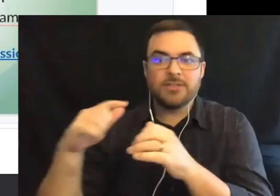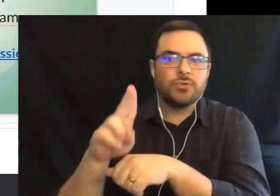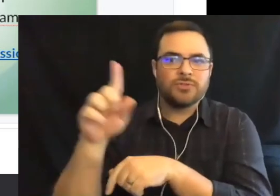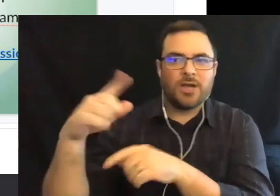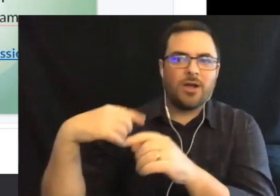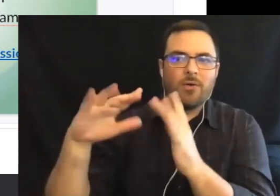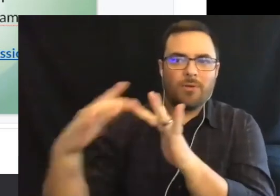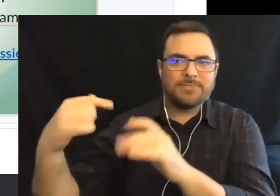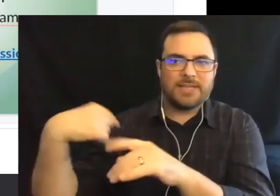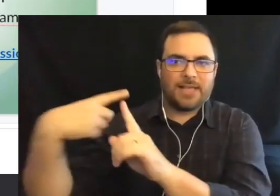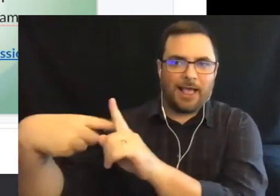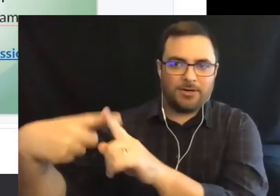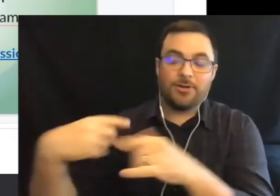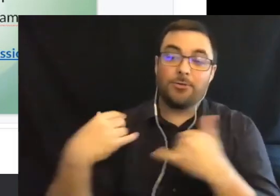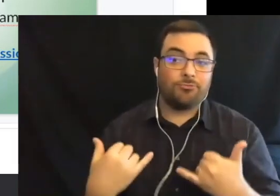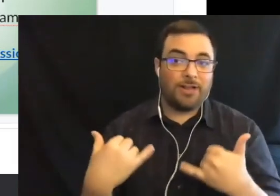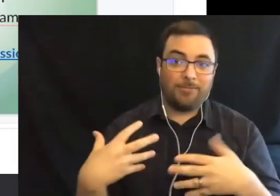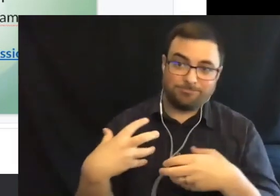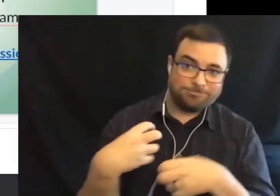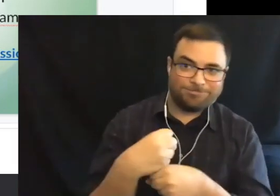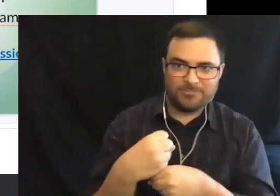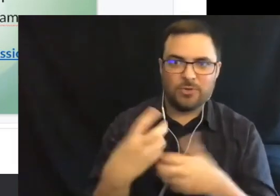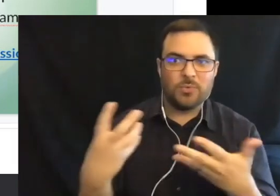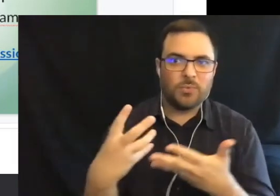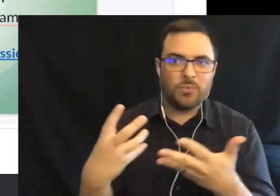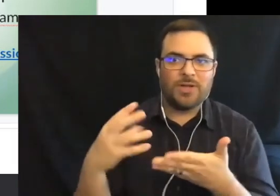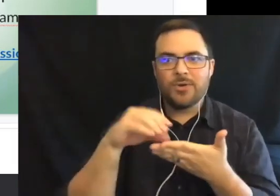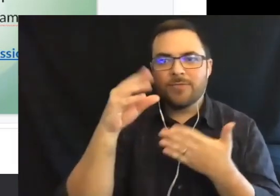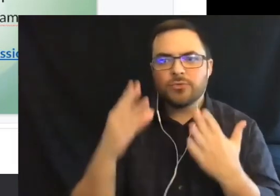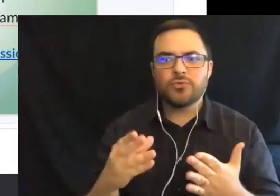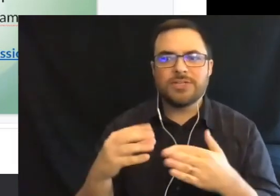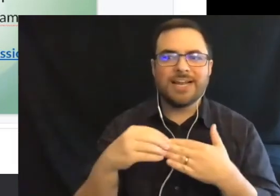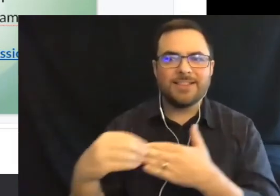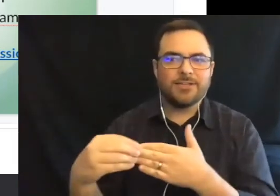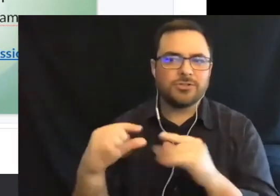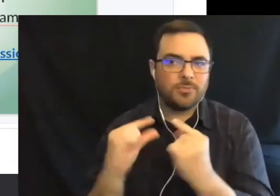calendar. But right now, what we have going on is our student leadership groups.